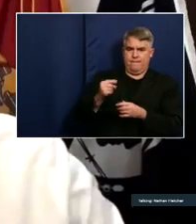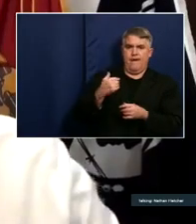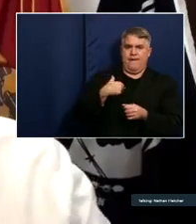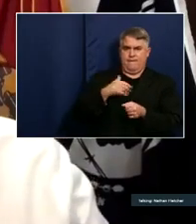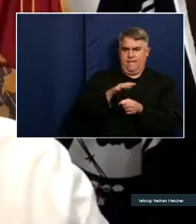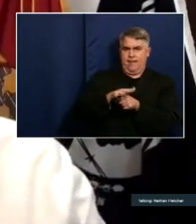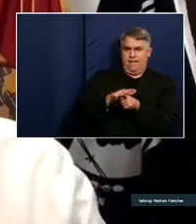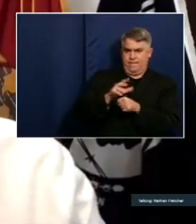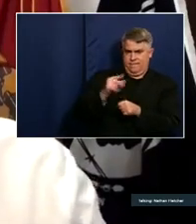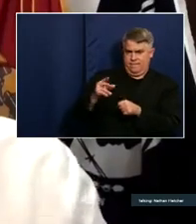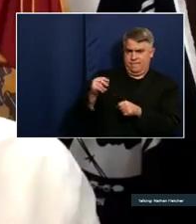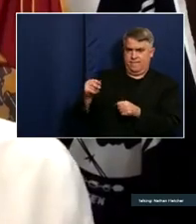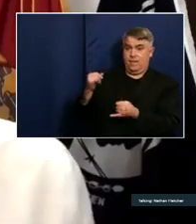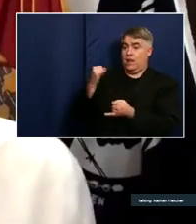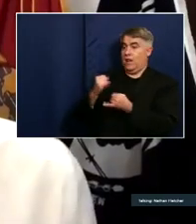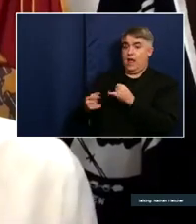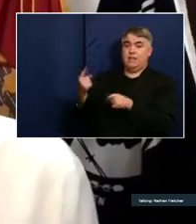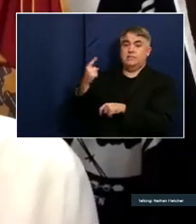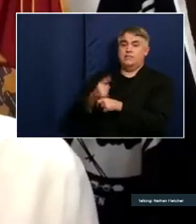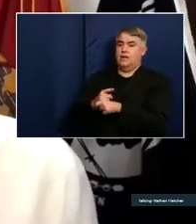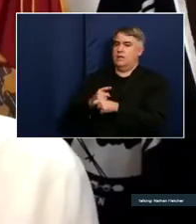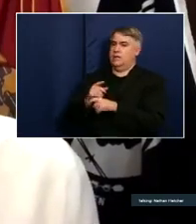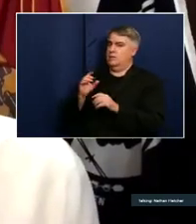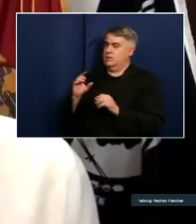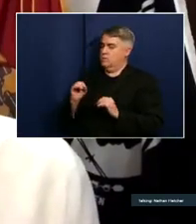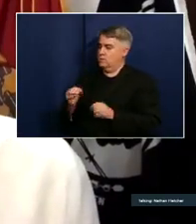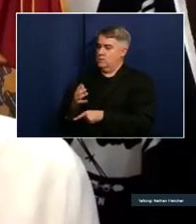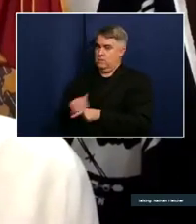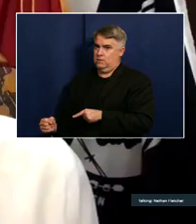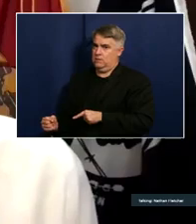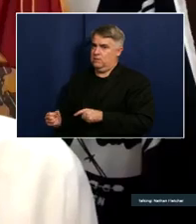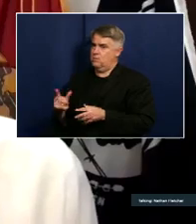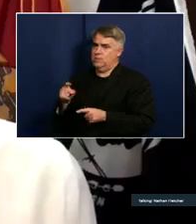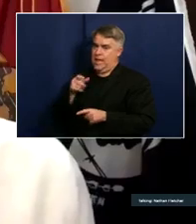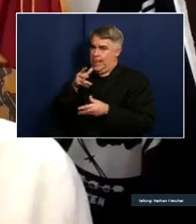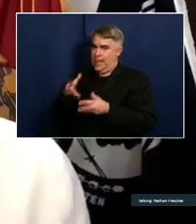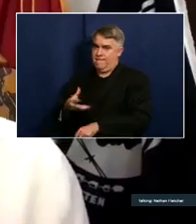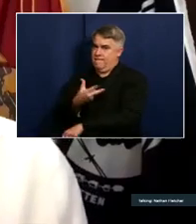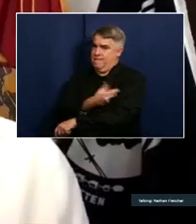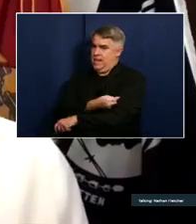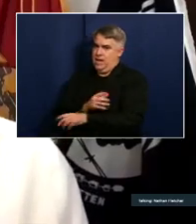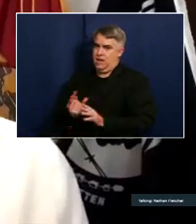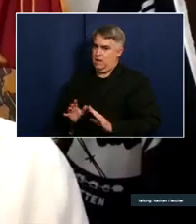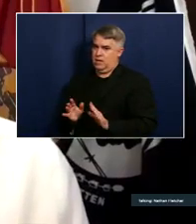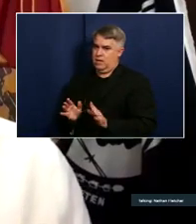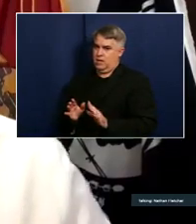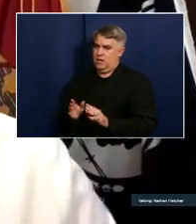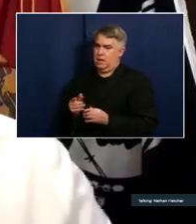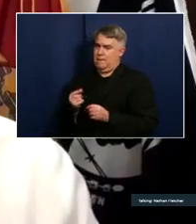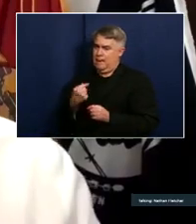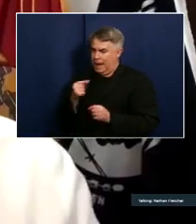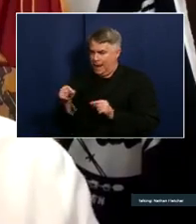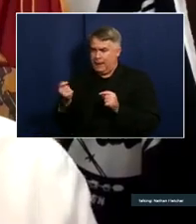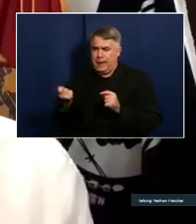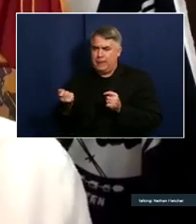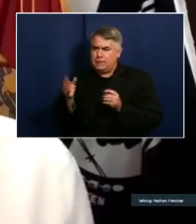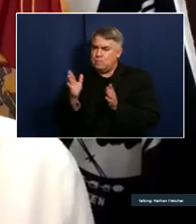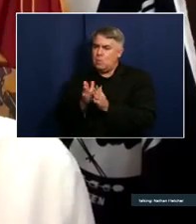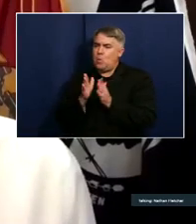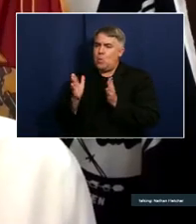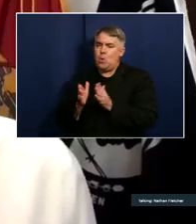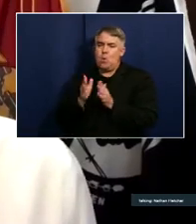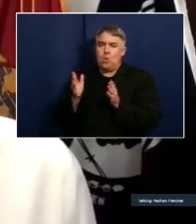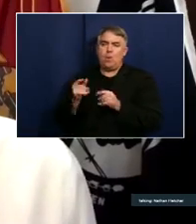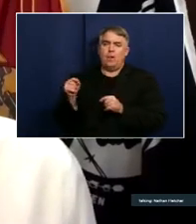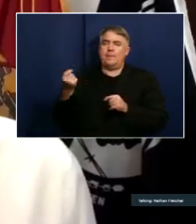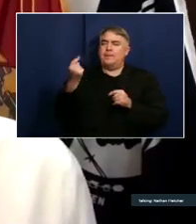do, it is just a very small handful. And so in that situation, each of the sites has a protocol they follow